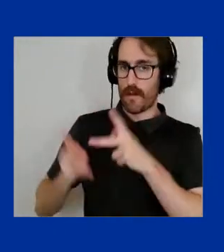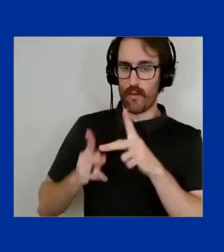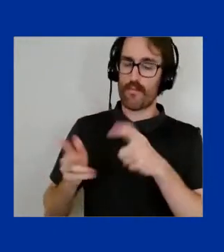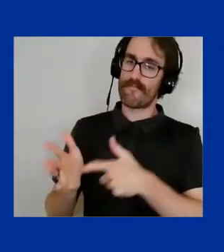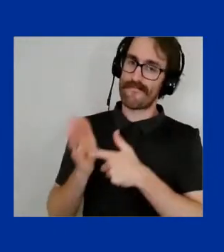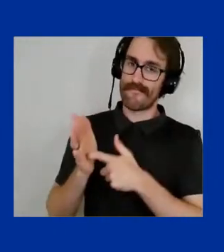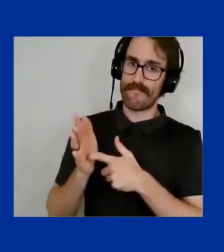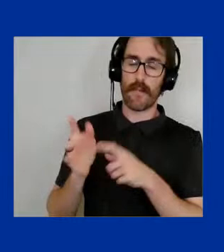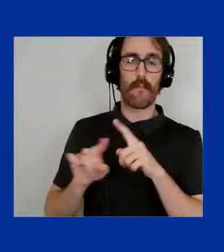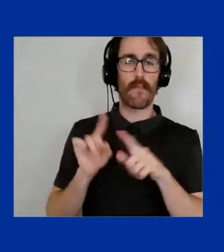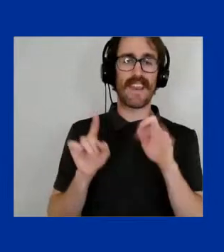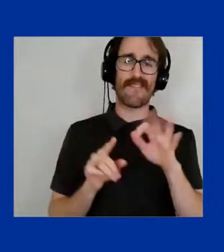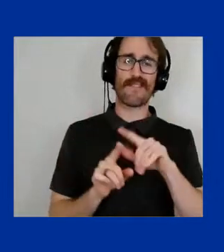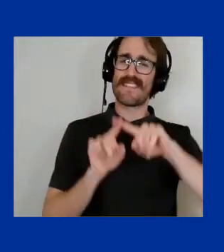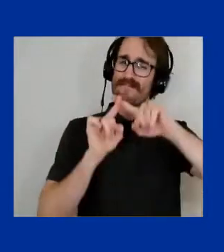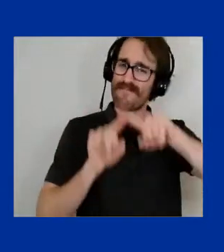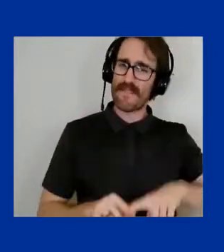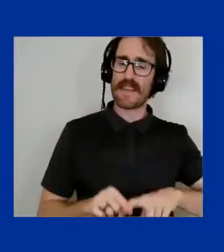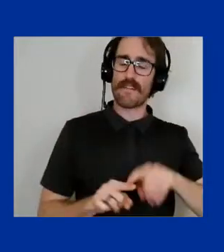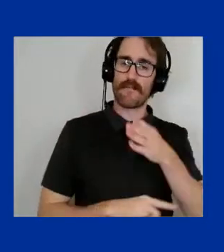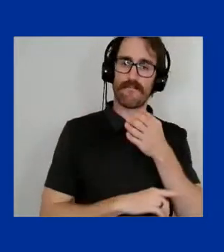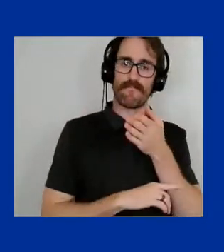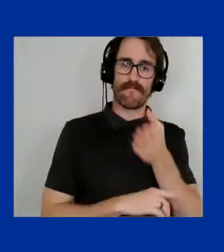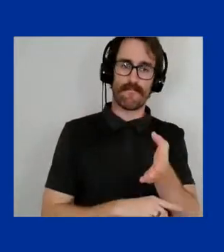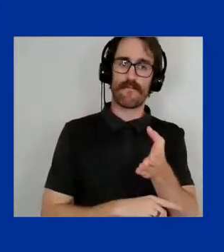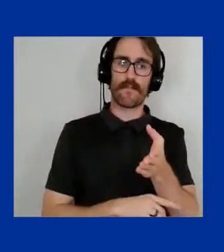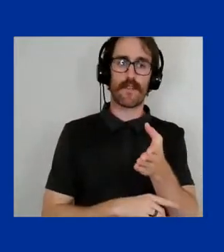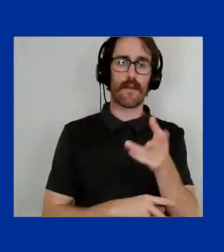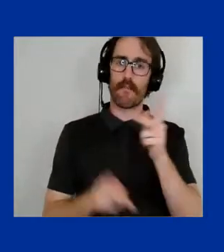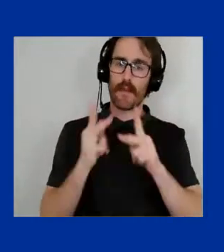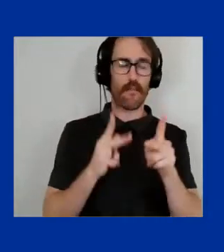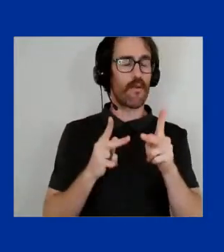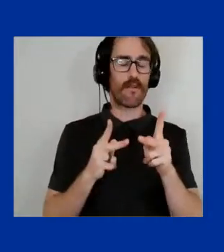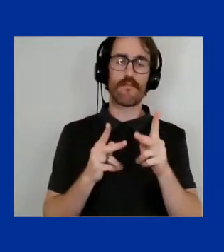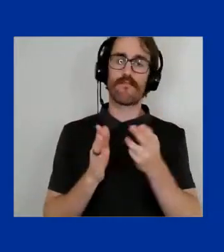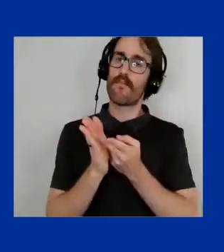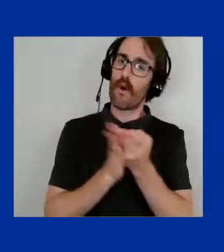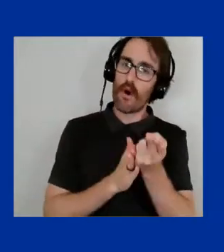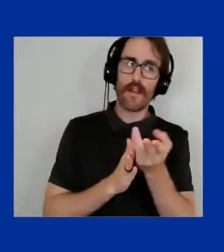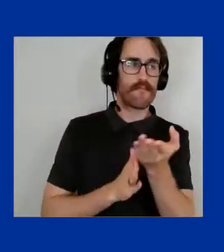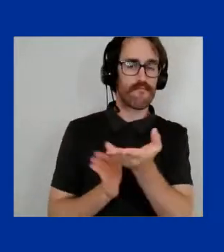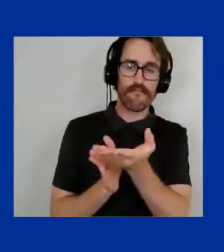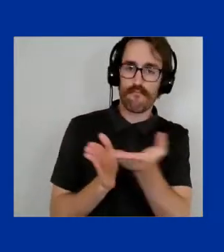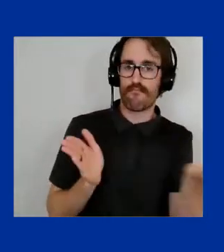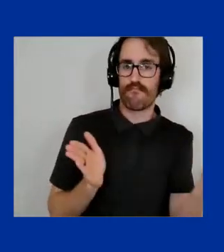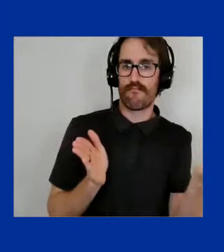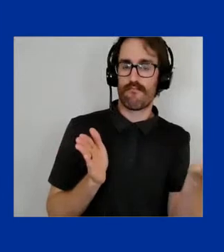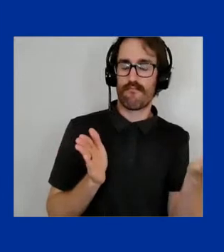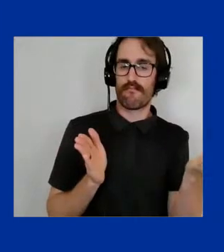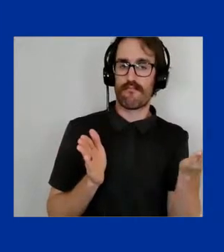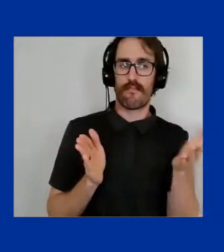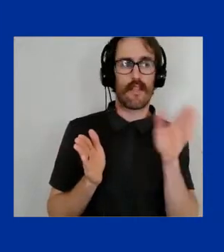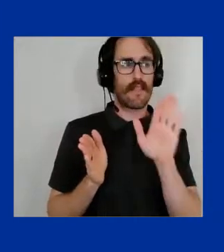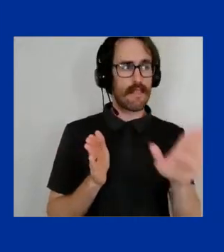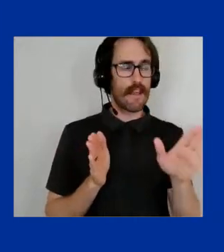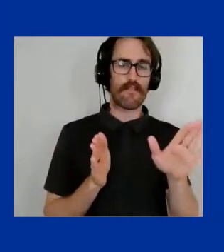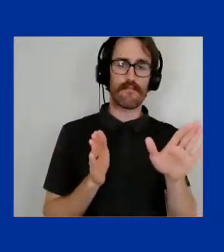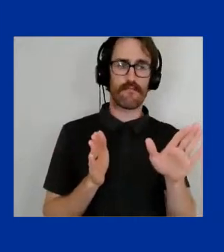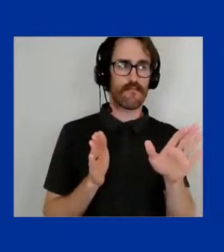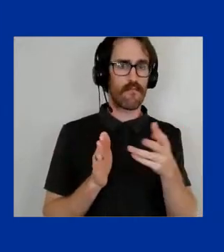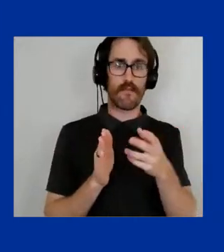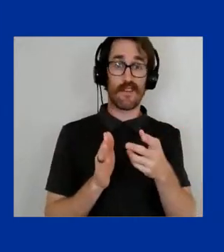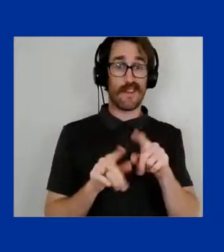Is relying on the good faith of everyone a good strategy at this